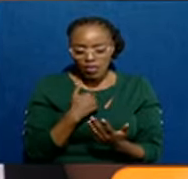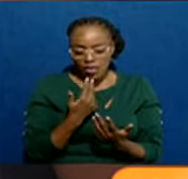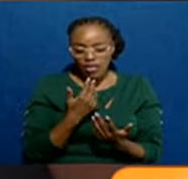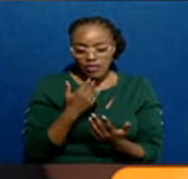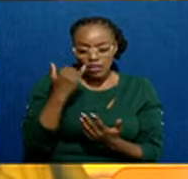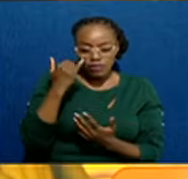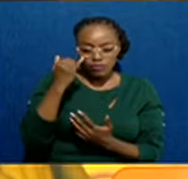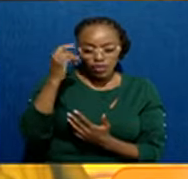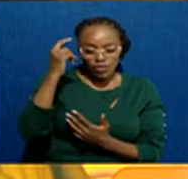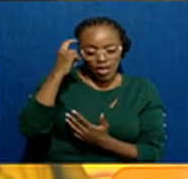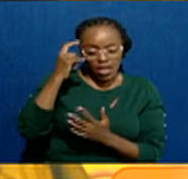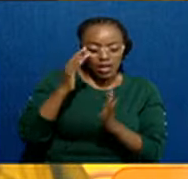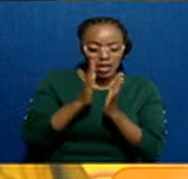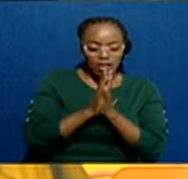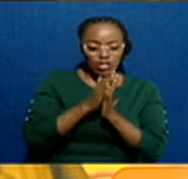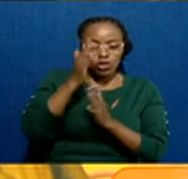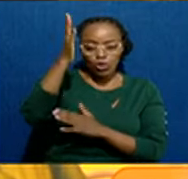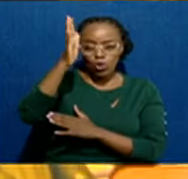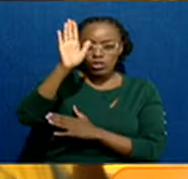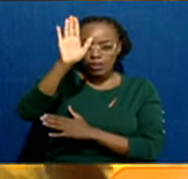it takes God's guidance,